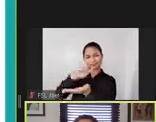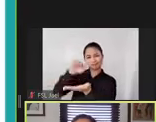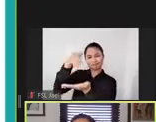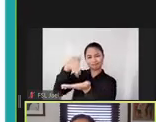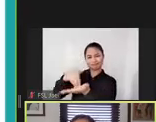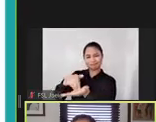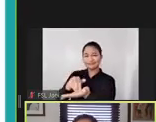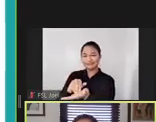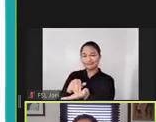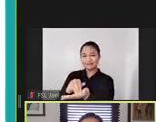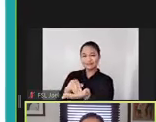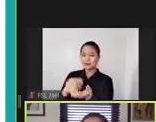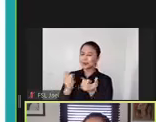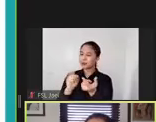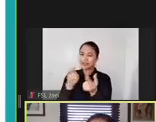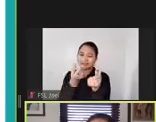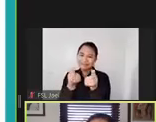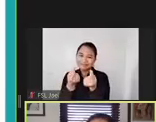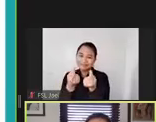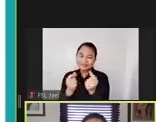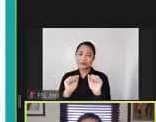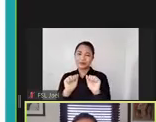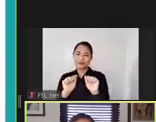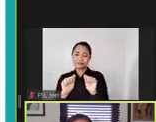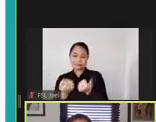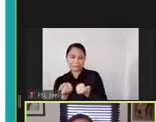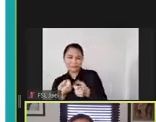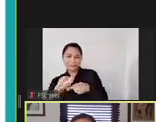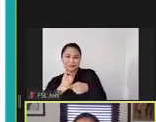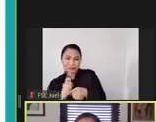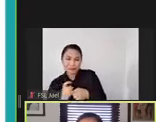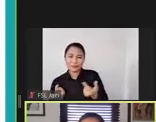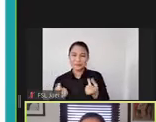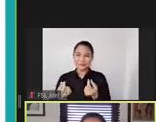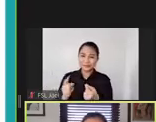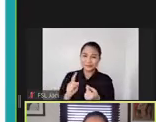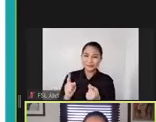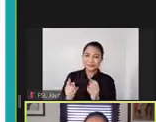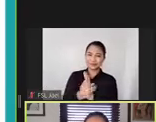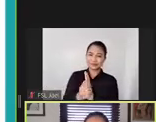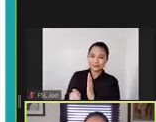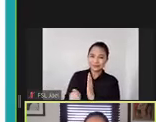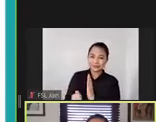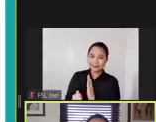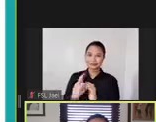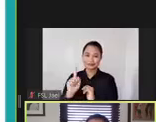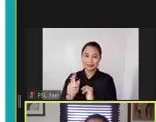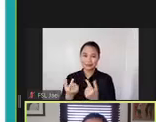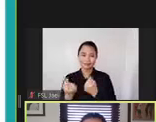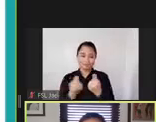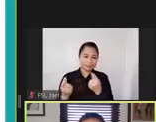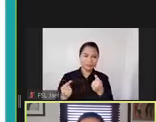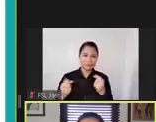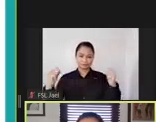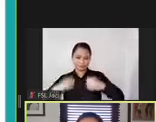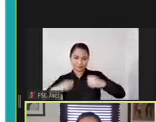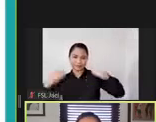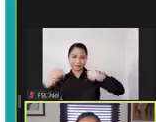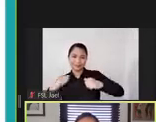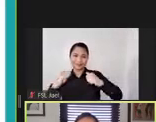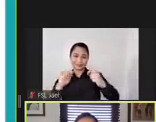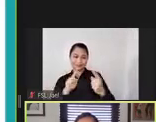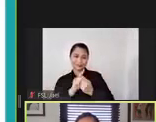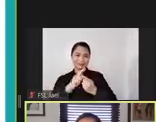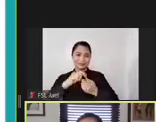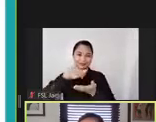sport is concerned, we really believe that sport contributes to social development health and well-being, quality